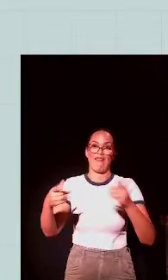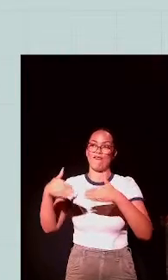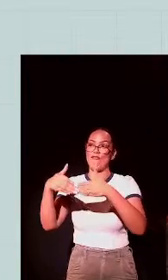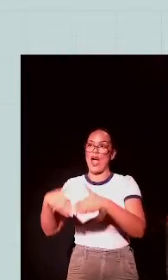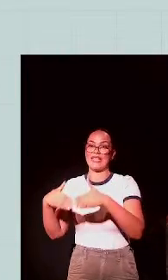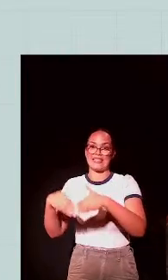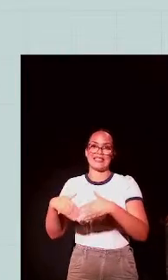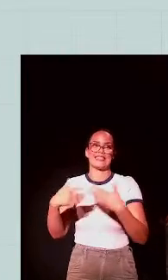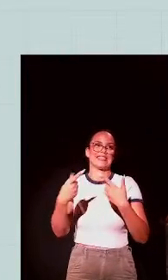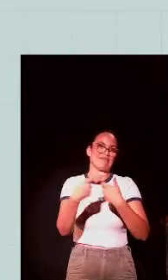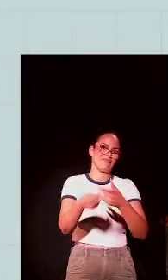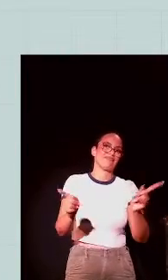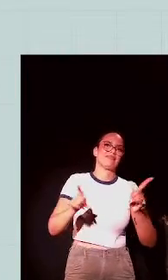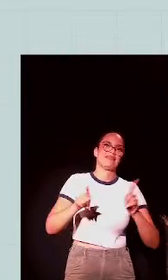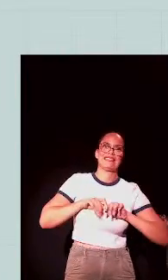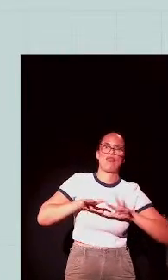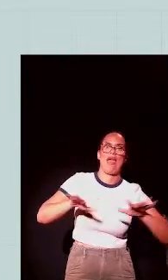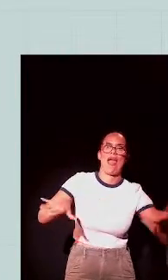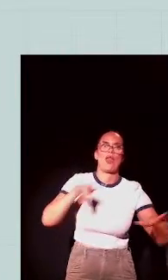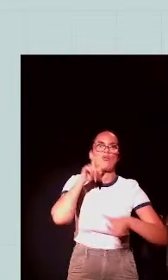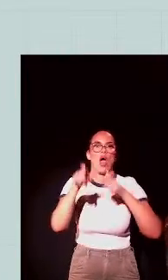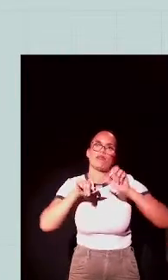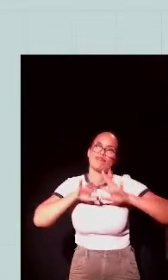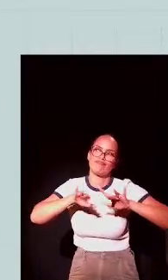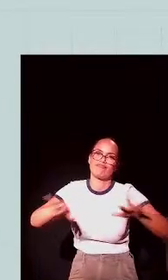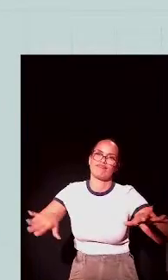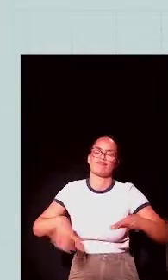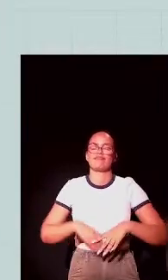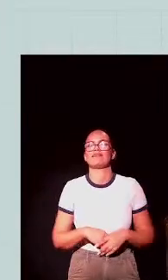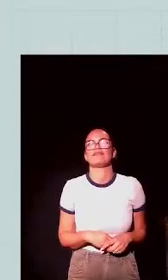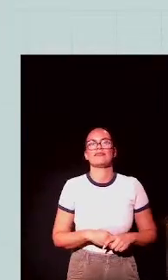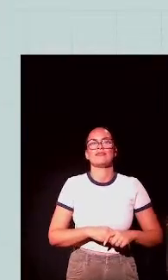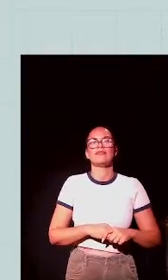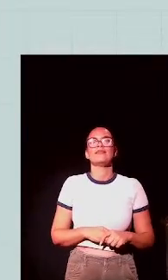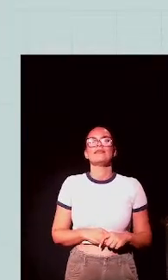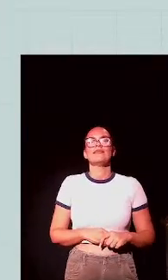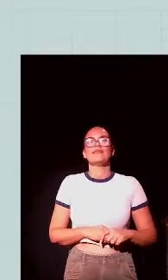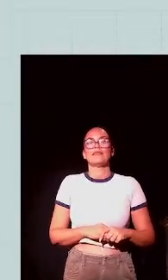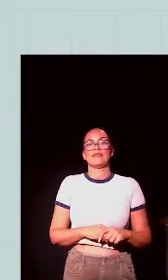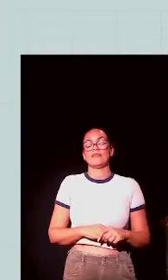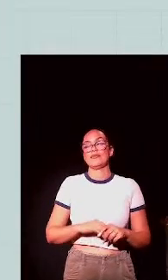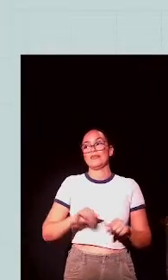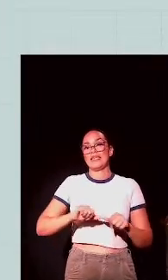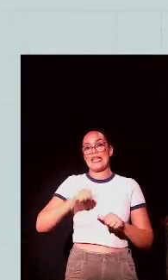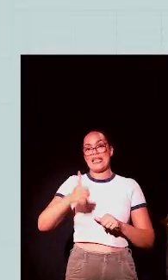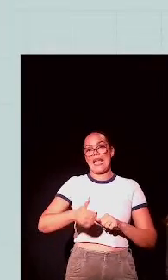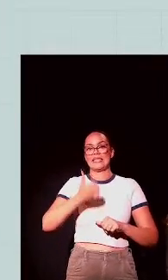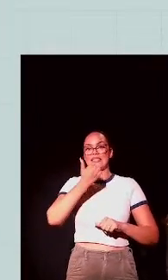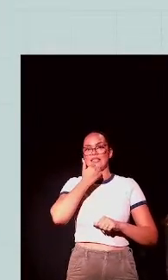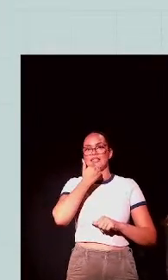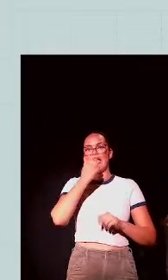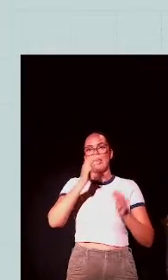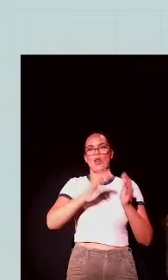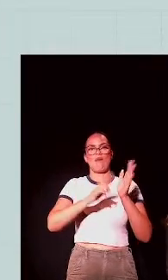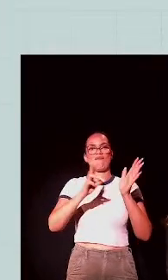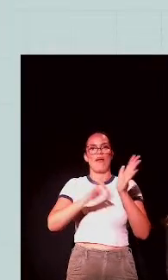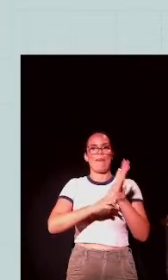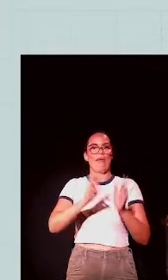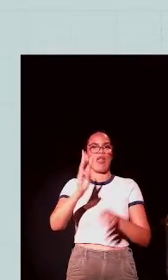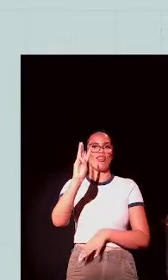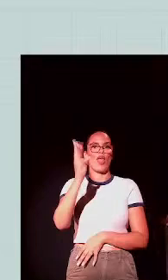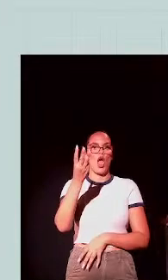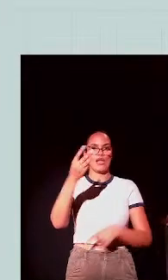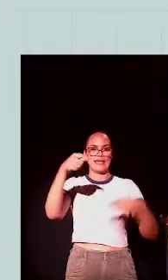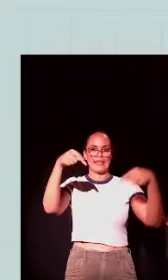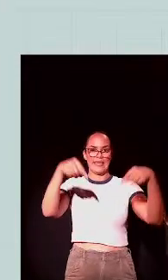places to go, or go to them yourselves. That would be absolutely marvellous. The next one of these is on November the 3rd here,